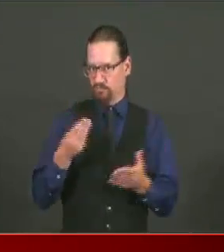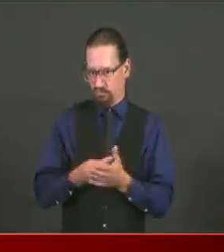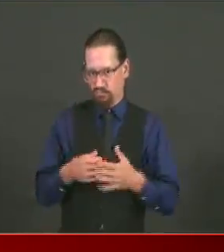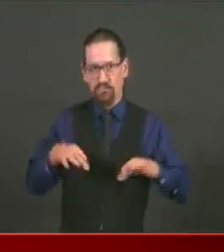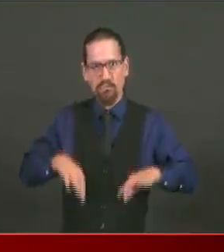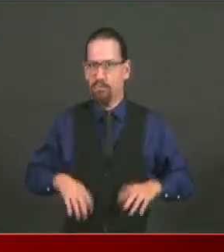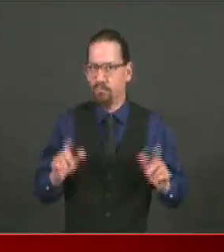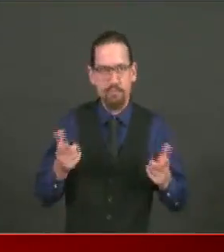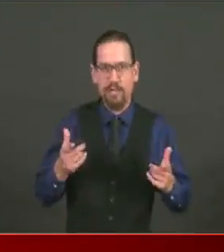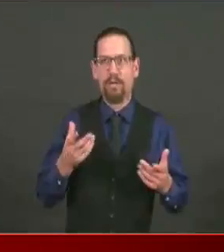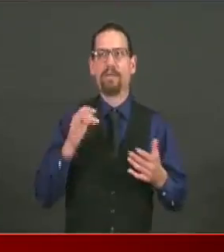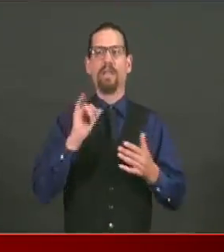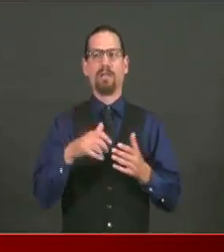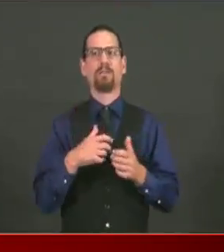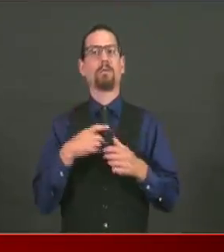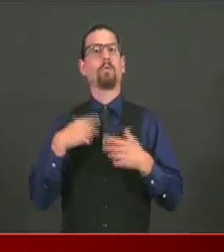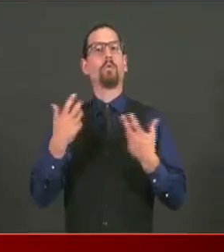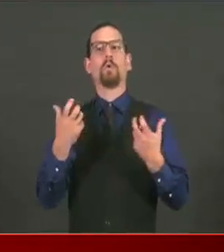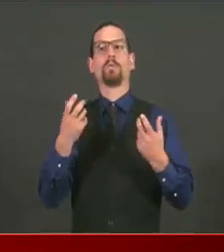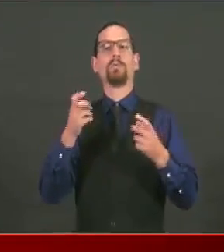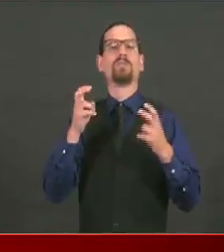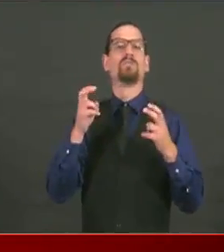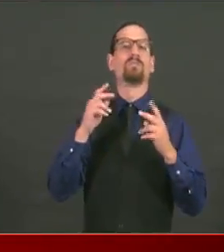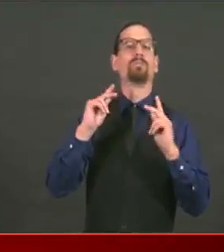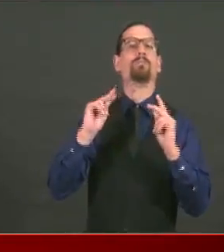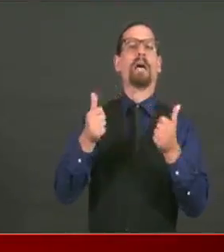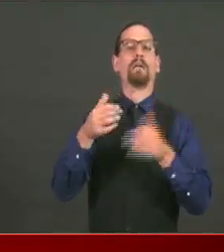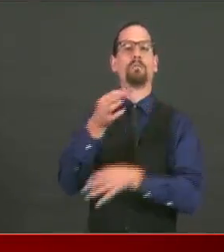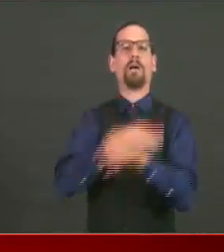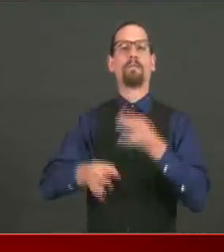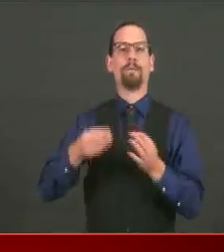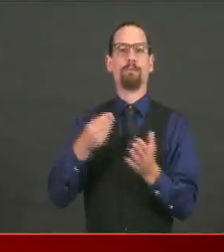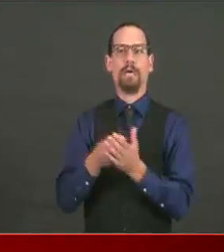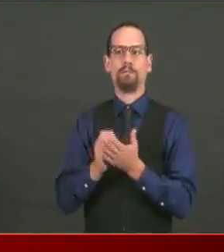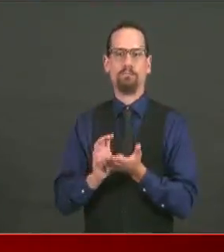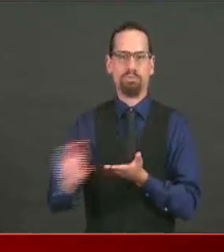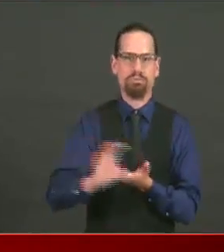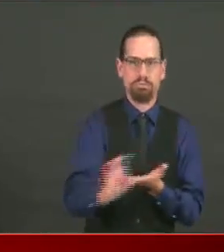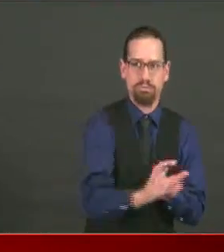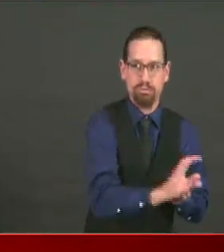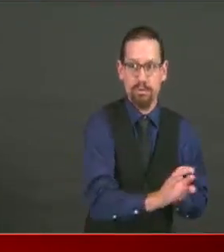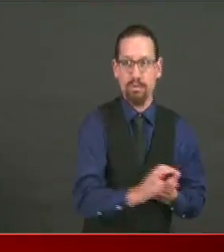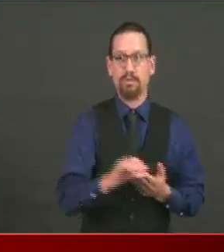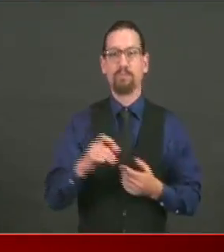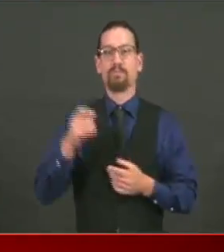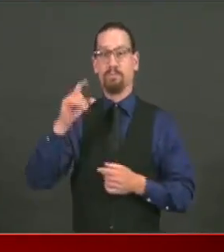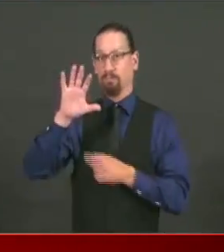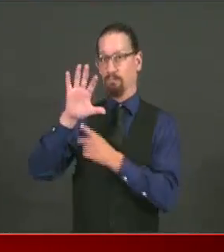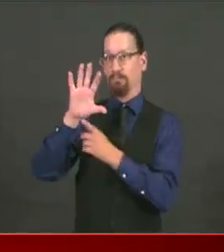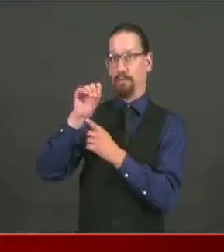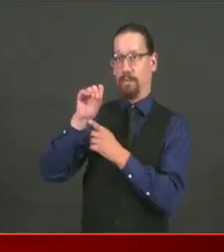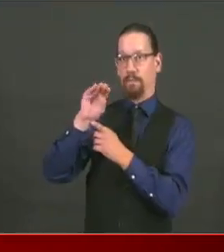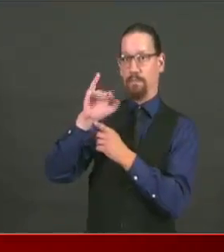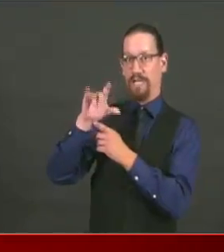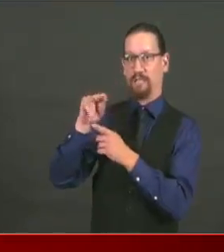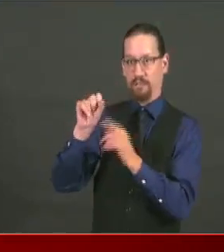relief. 20% of the funds will be set aside for minority-owned businesses. The grants are available for